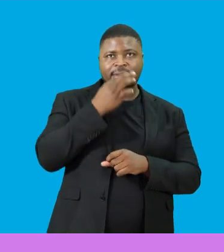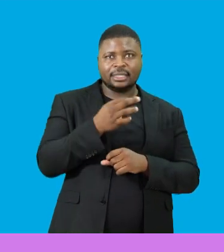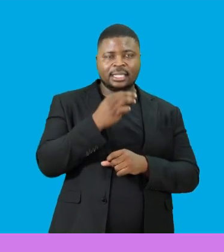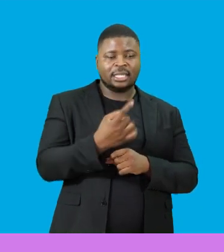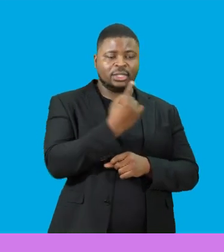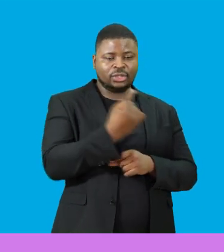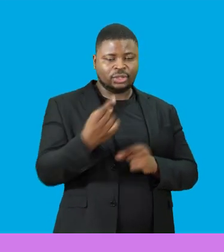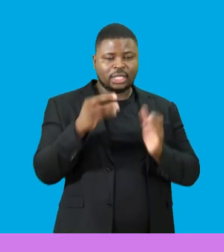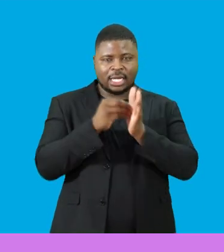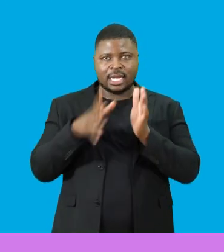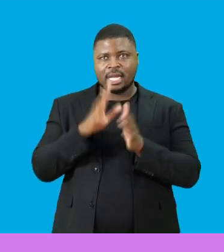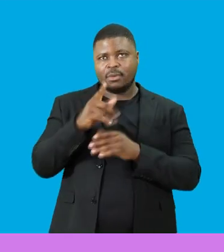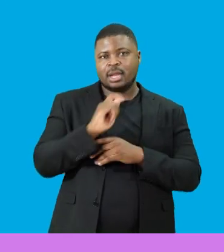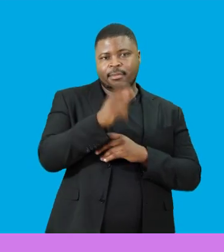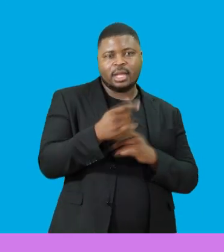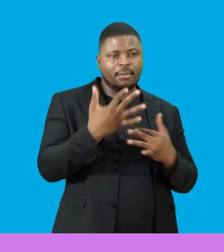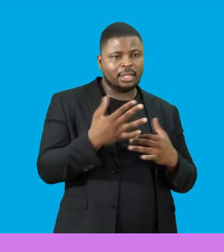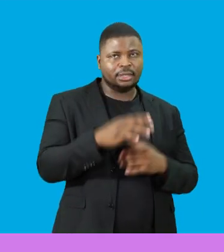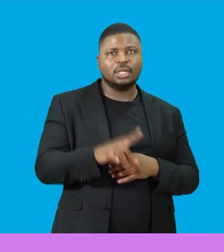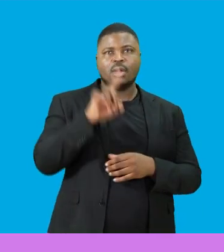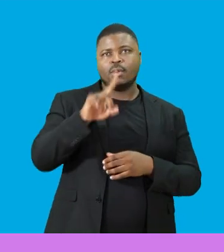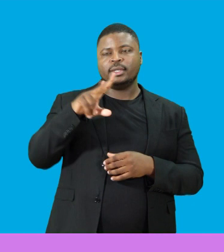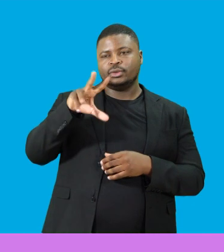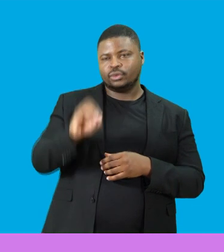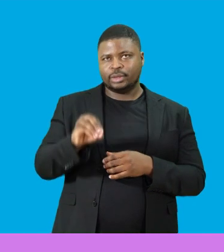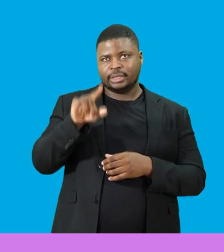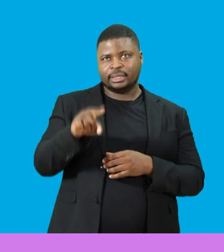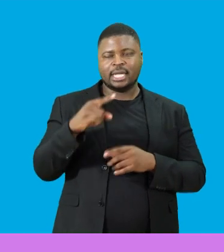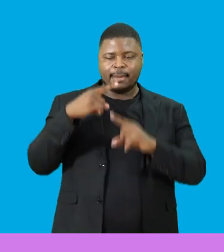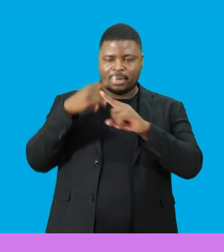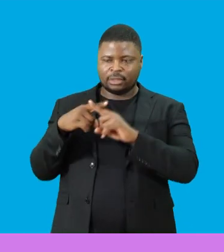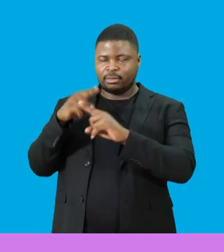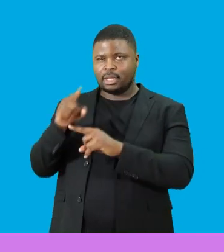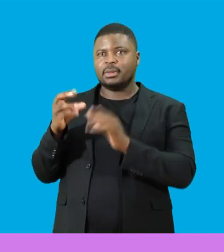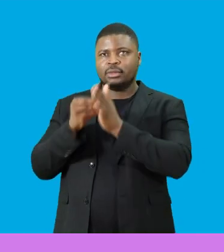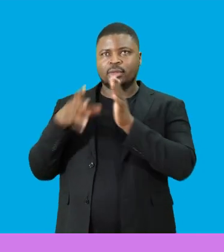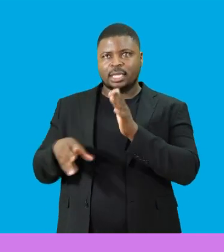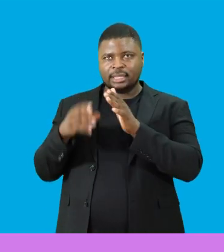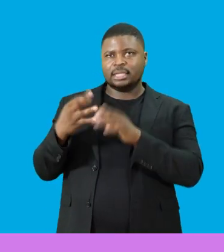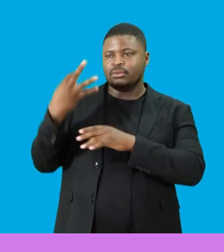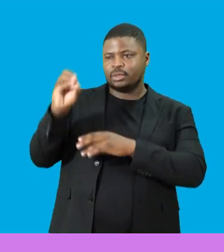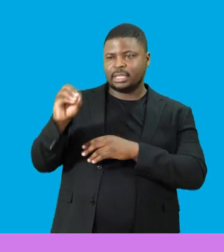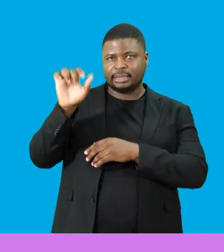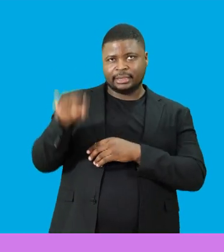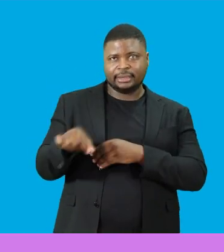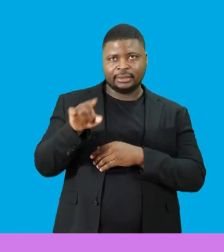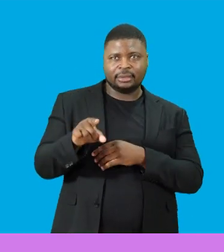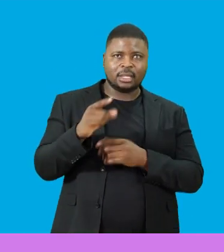it says each learner will be charged how much? 120. So we multiply 120 by the number of learners, which is